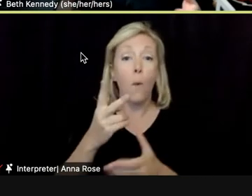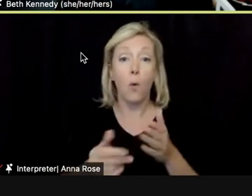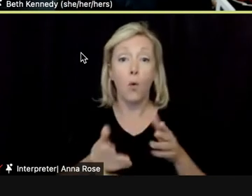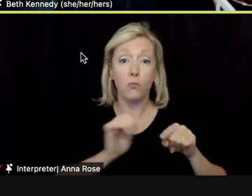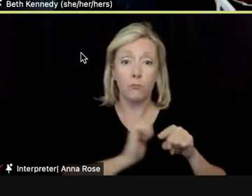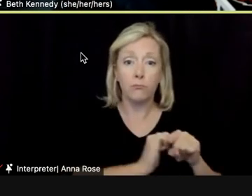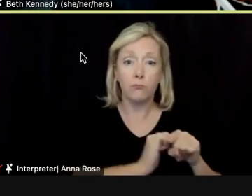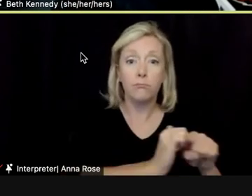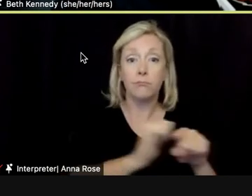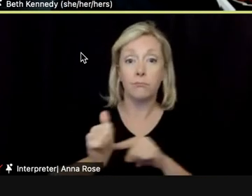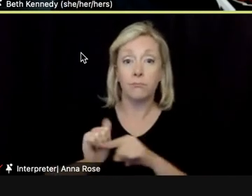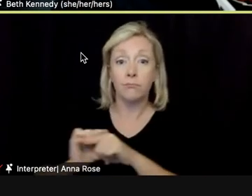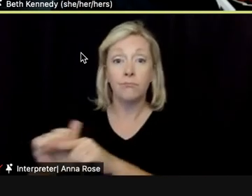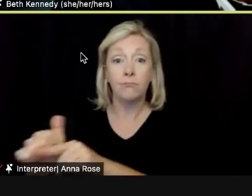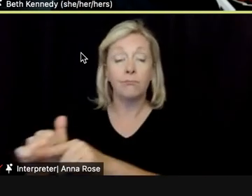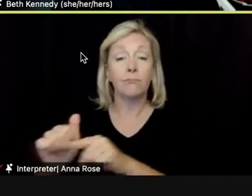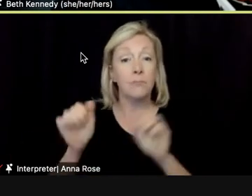skill sets, right?